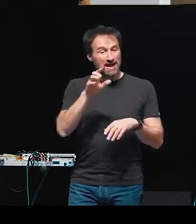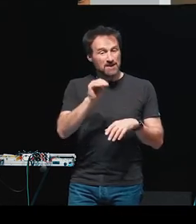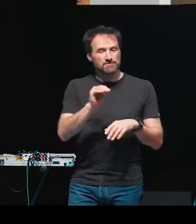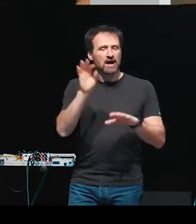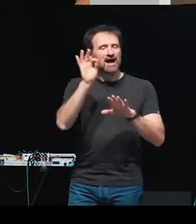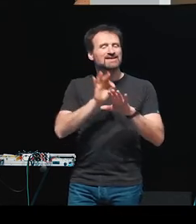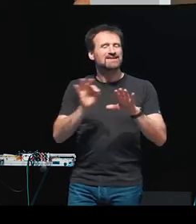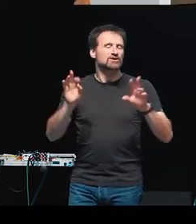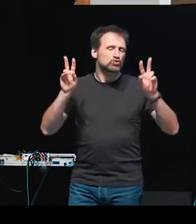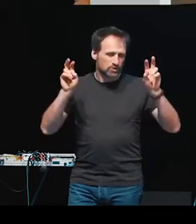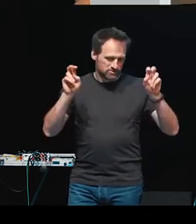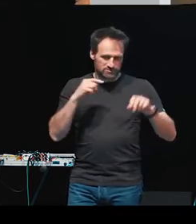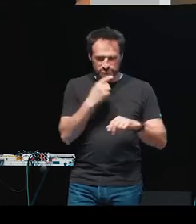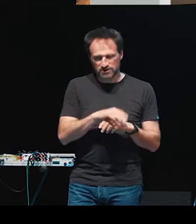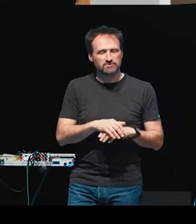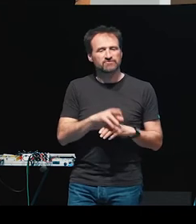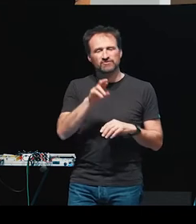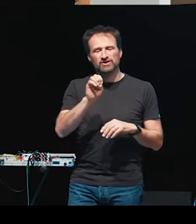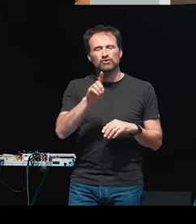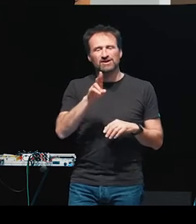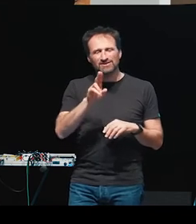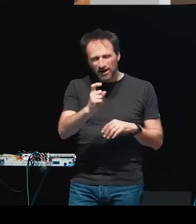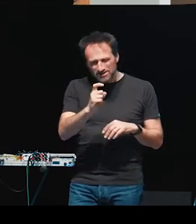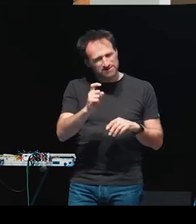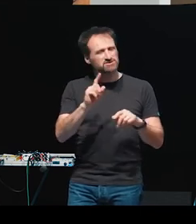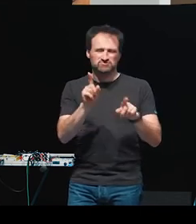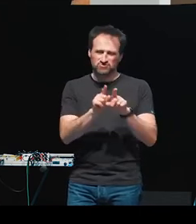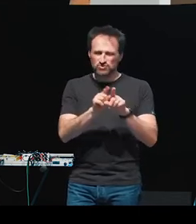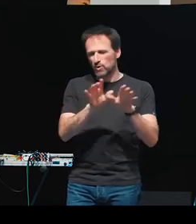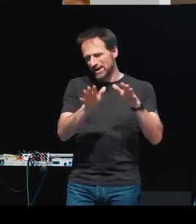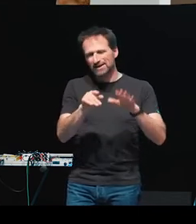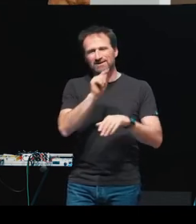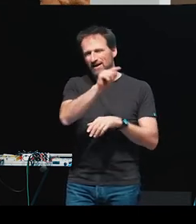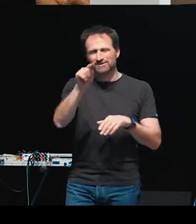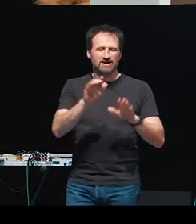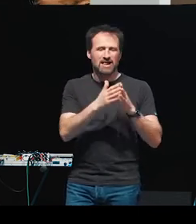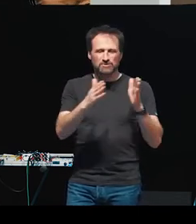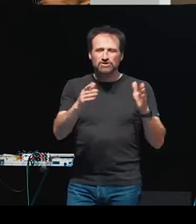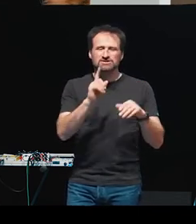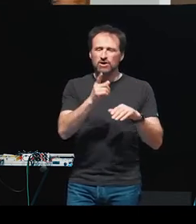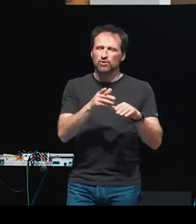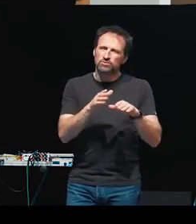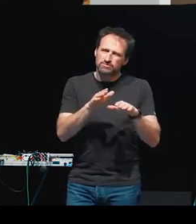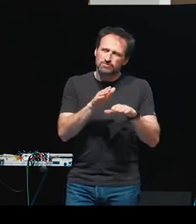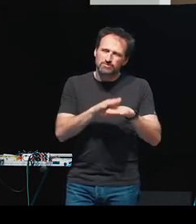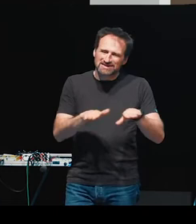is completely similar. In fact, some of those libraries are based in part on this,